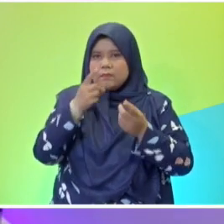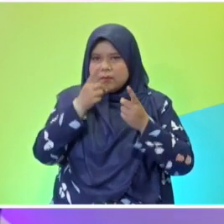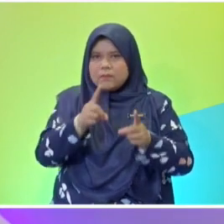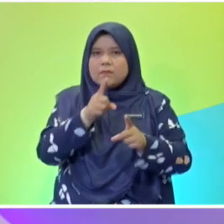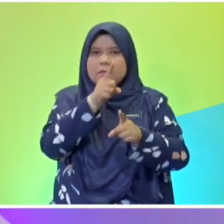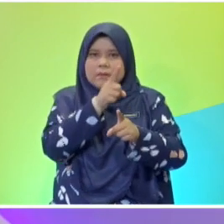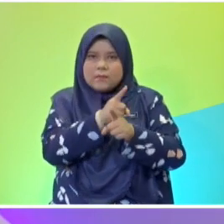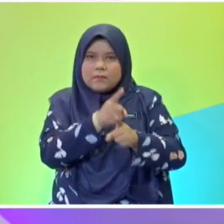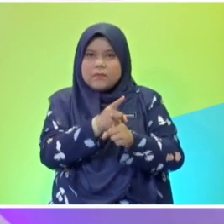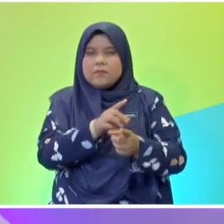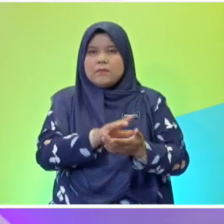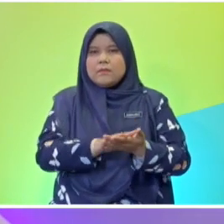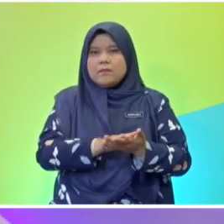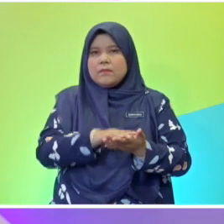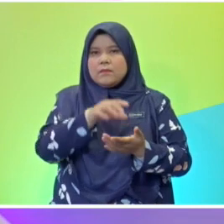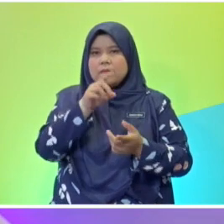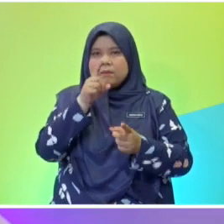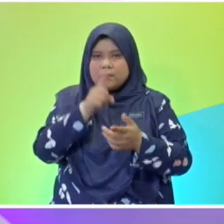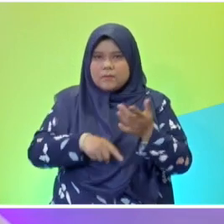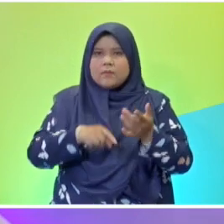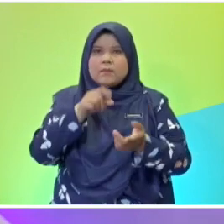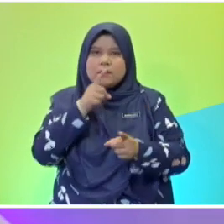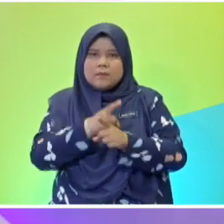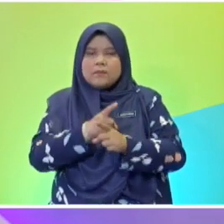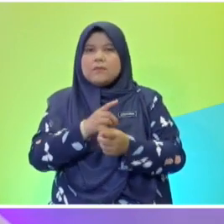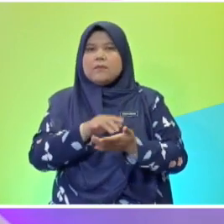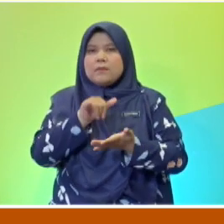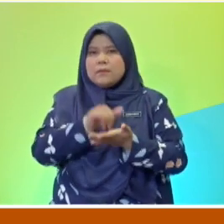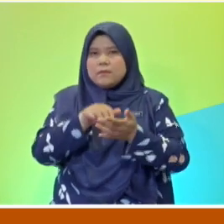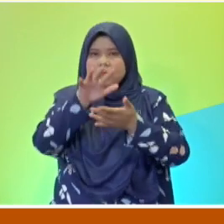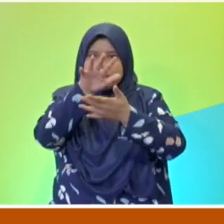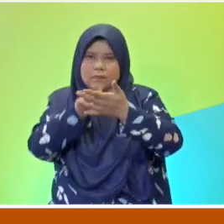correct version of the word into the tables.